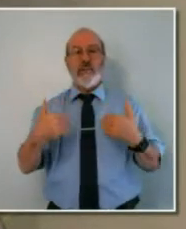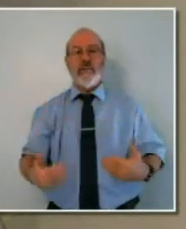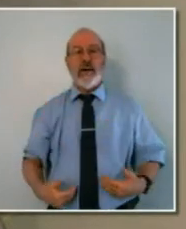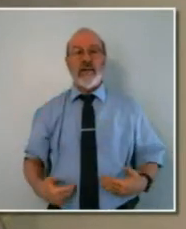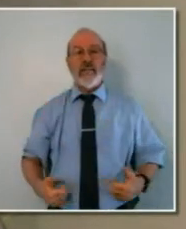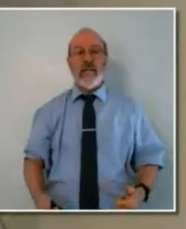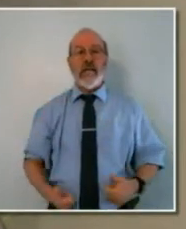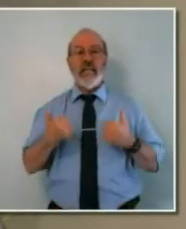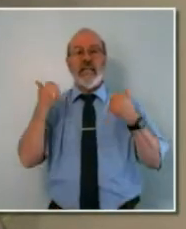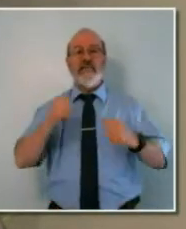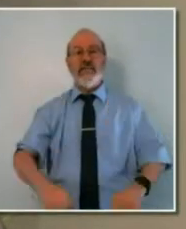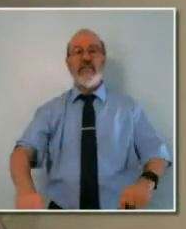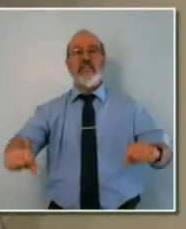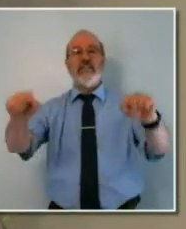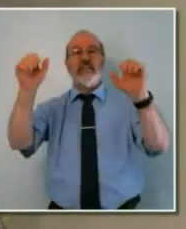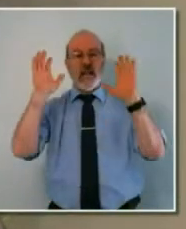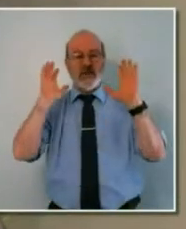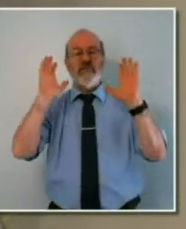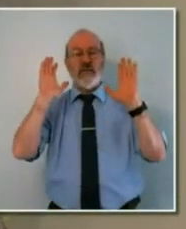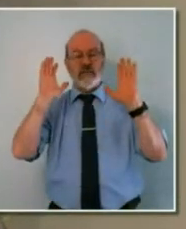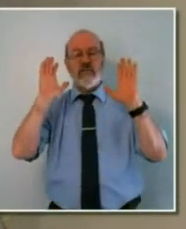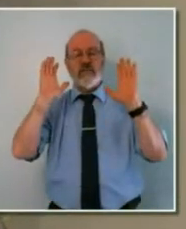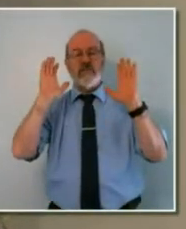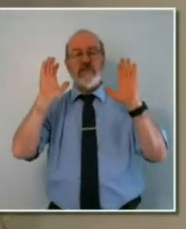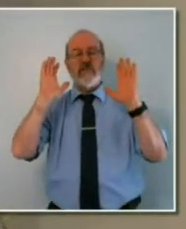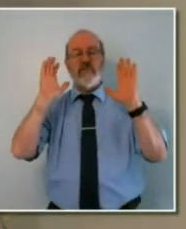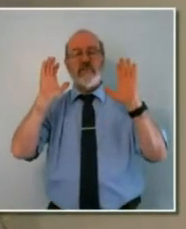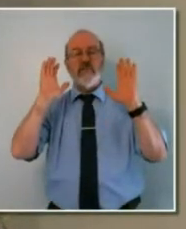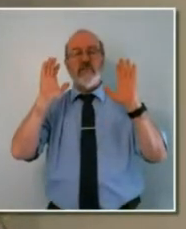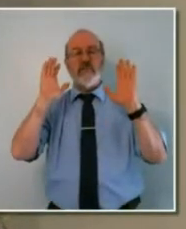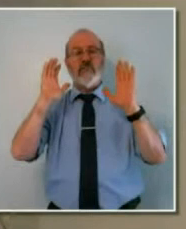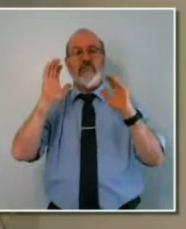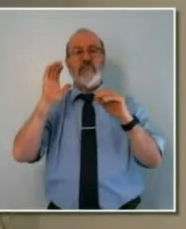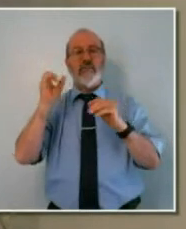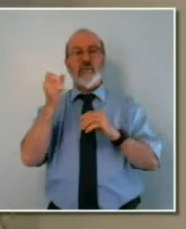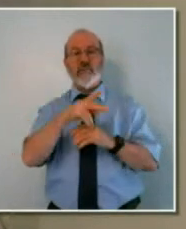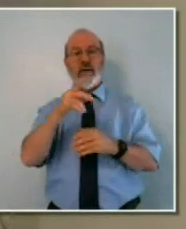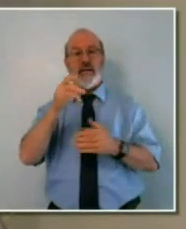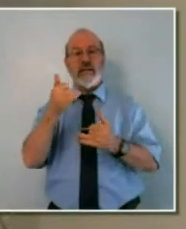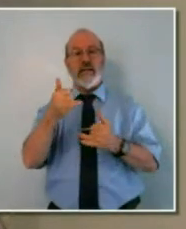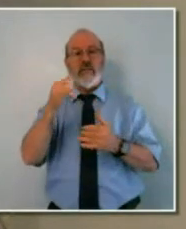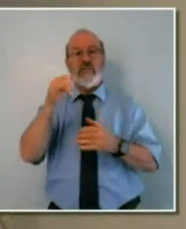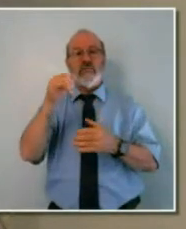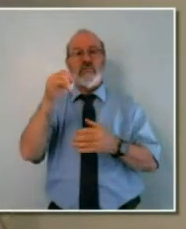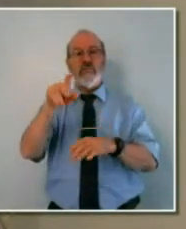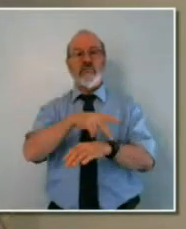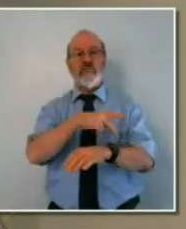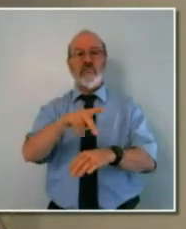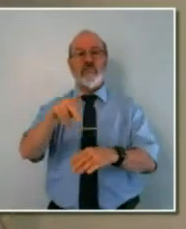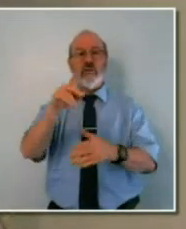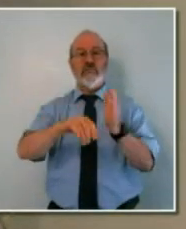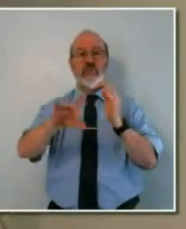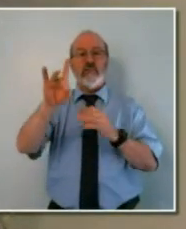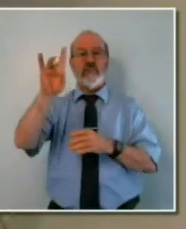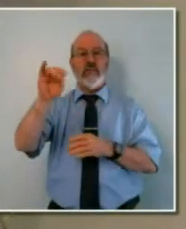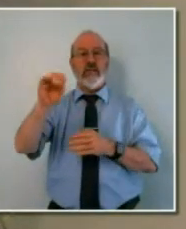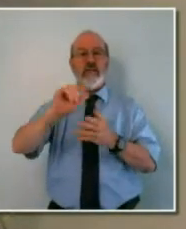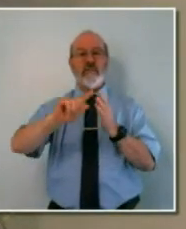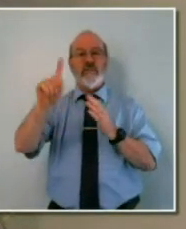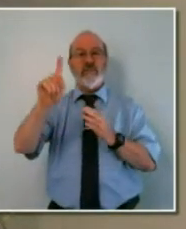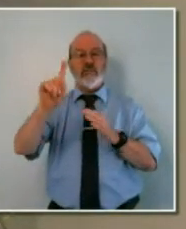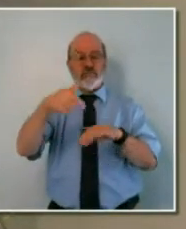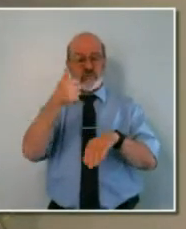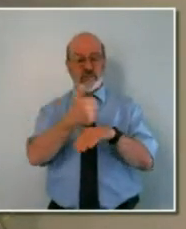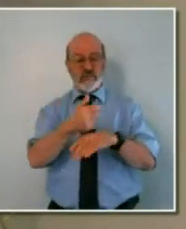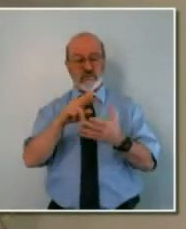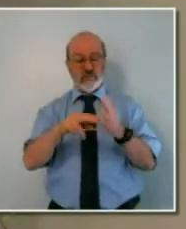a living sacrifice. All right, I'm going back now to Psalm chapter 80 and verse 1. So we've established what this means